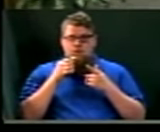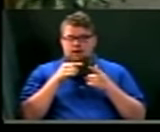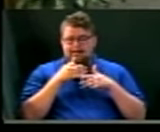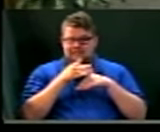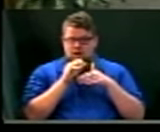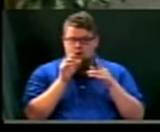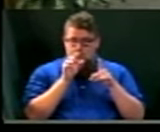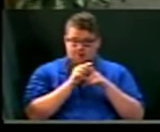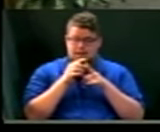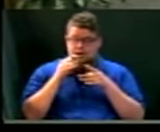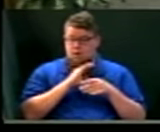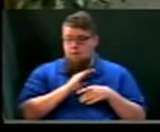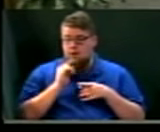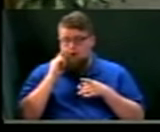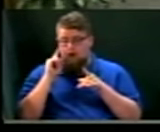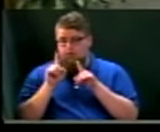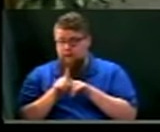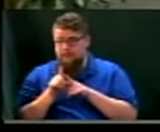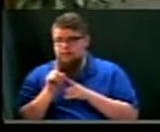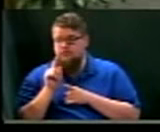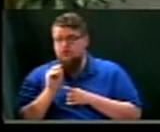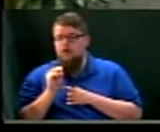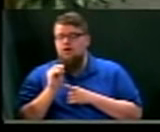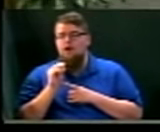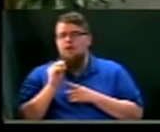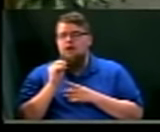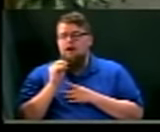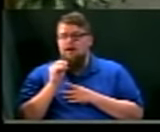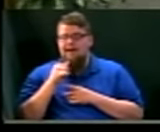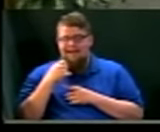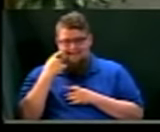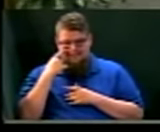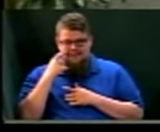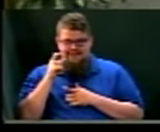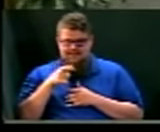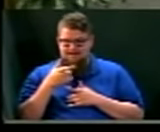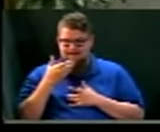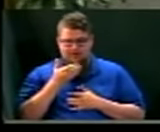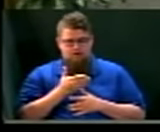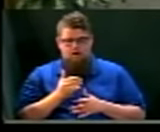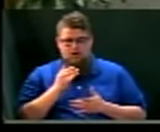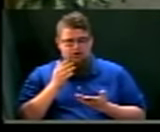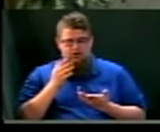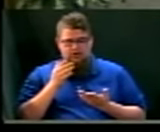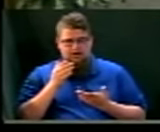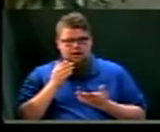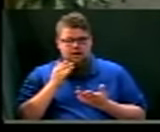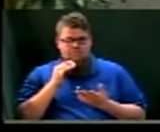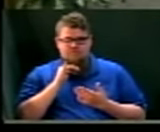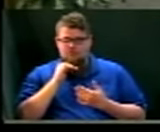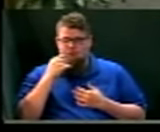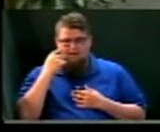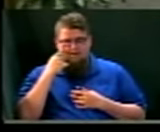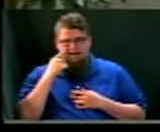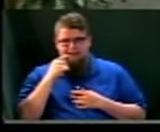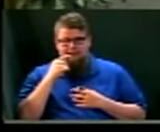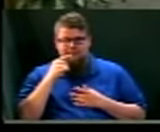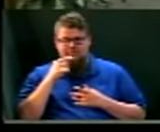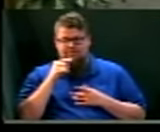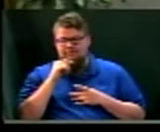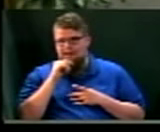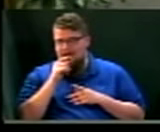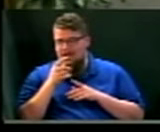that satisfactory, Ms. Fugit? I'm thinking it needs some introduction, and, you know, I'm not thinking that they're going to come out with a lot of other